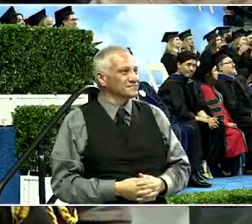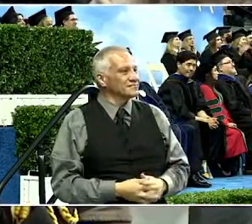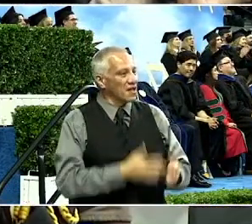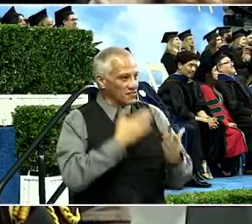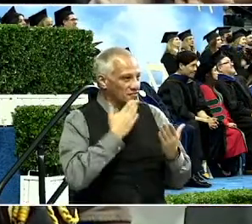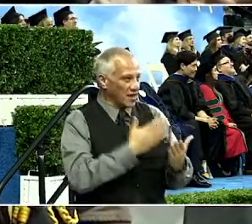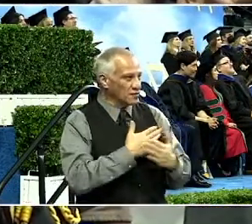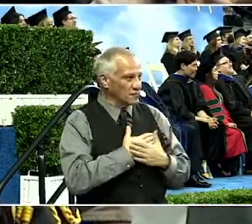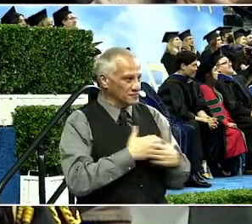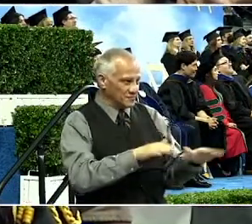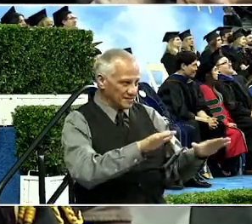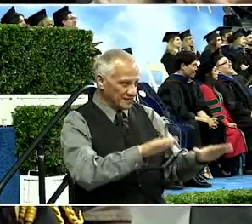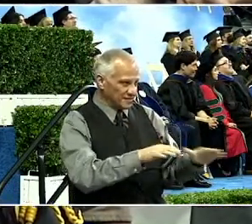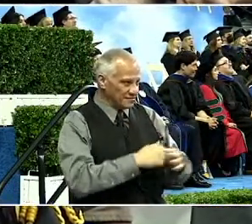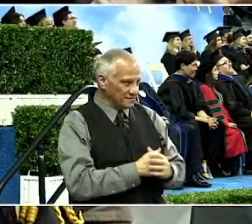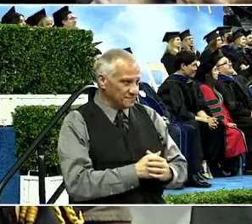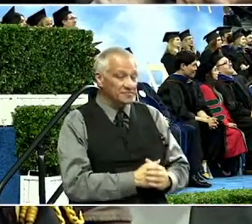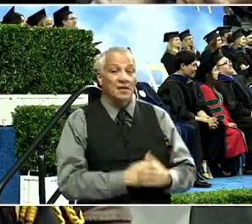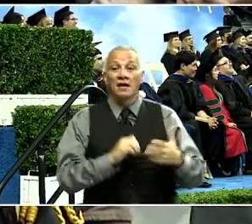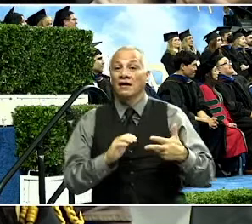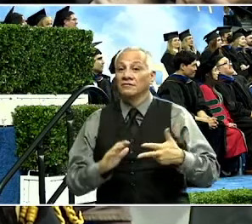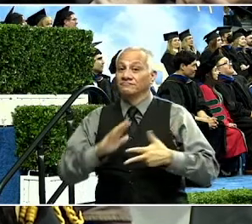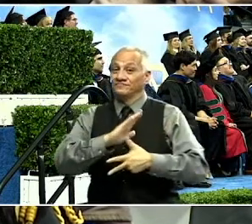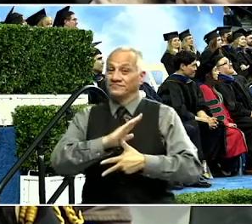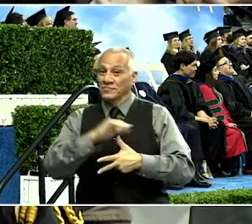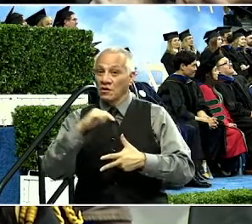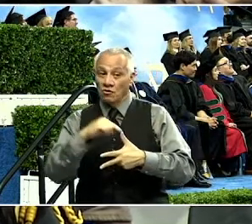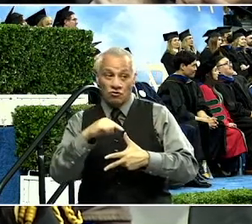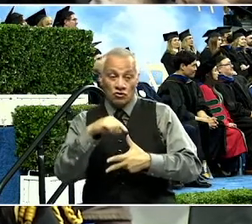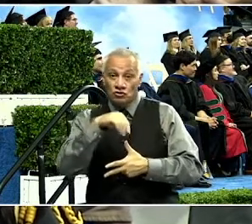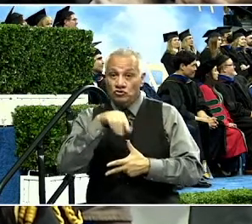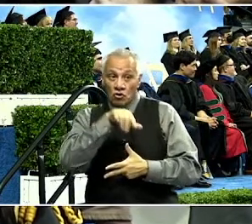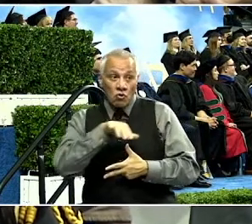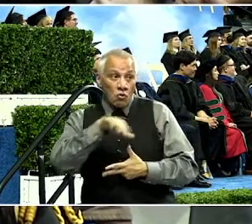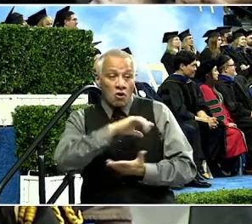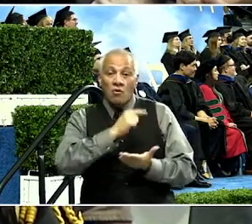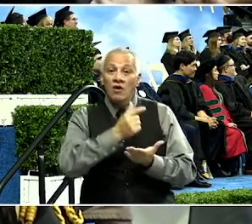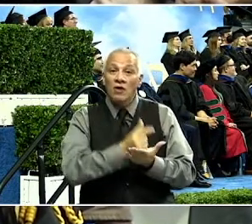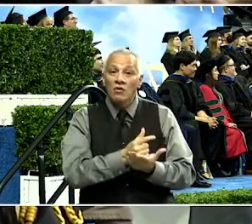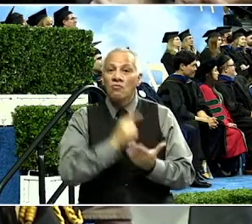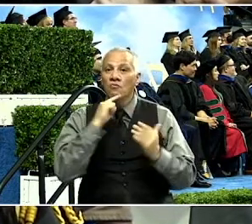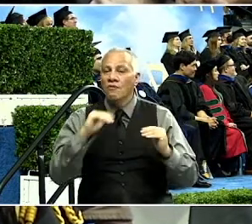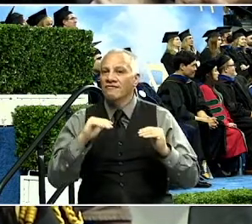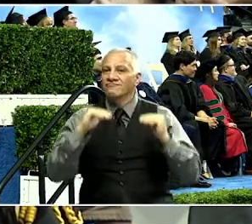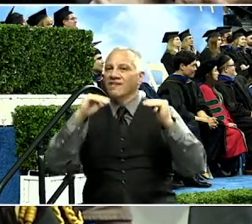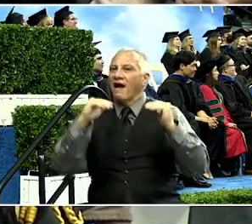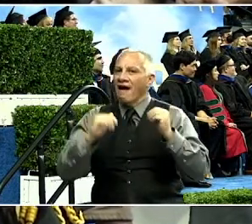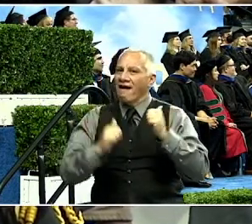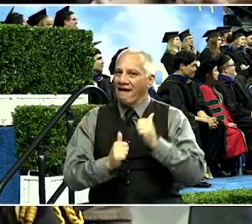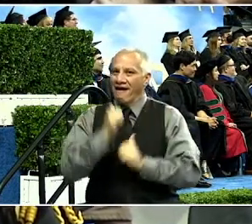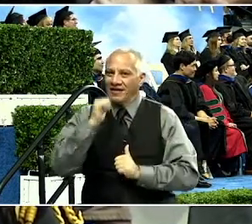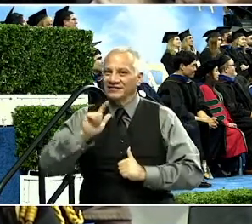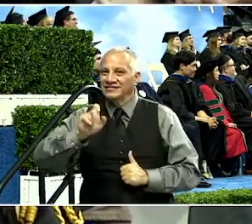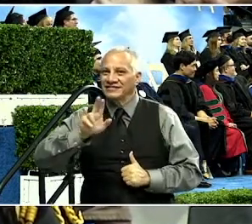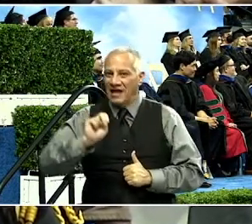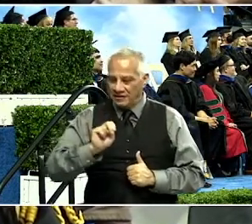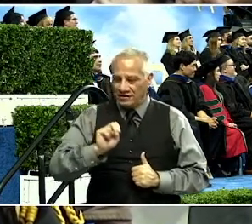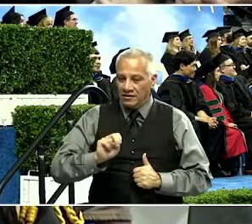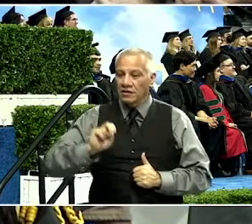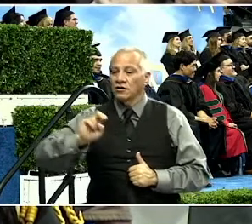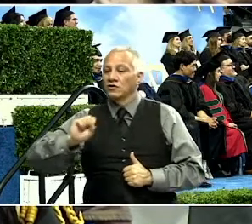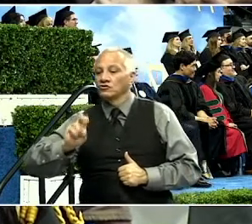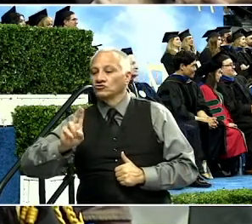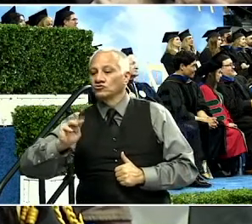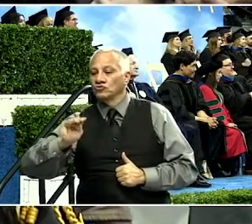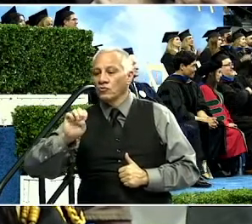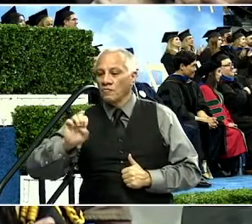Thank you. Please be seated. Finally, let us honor the students who are graduating with the highest Latin honors, summa cum